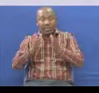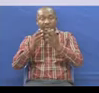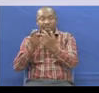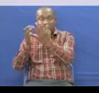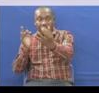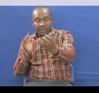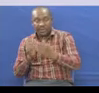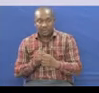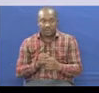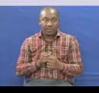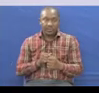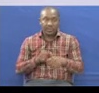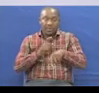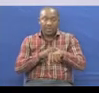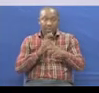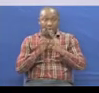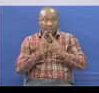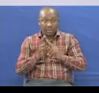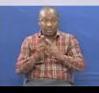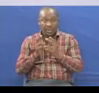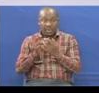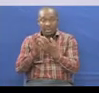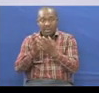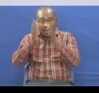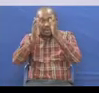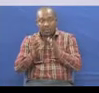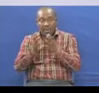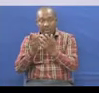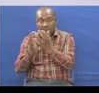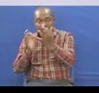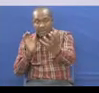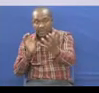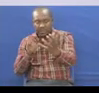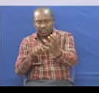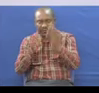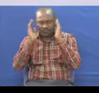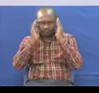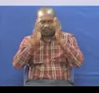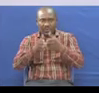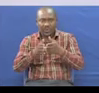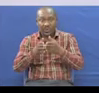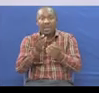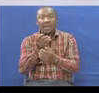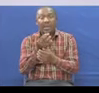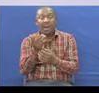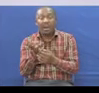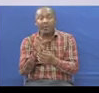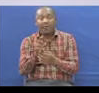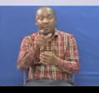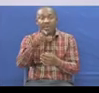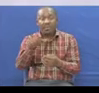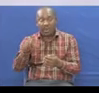human populations, here we are highly focusing on numbers of people